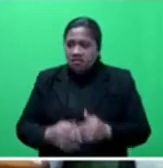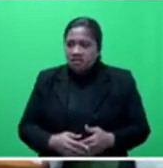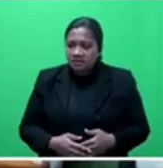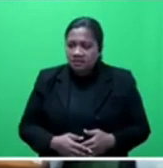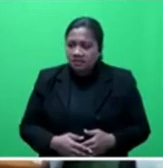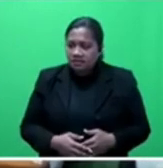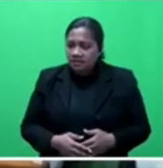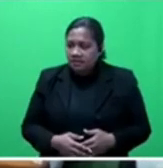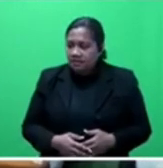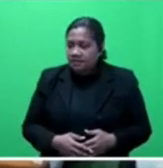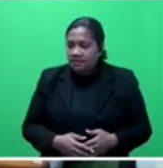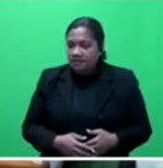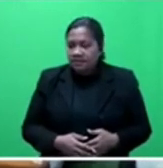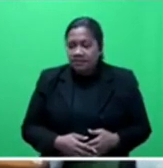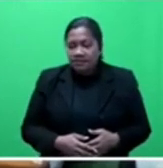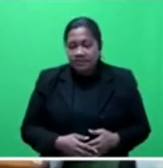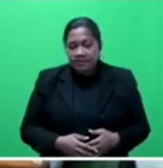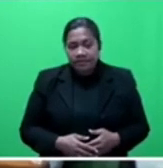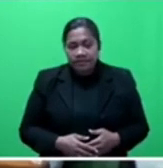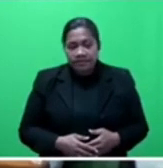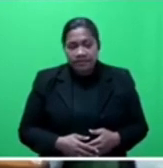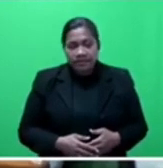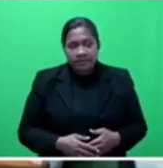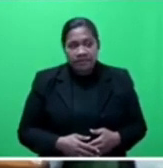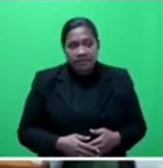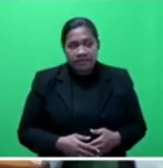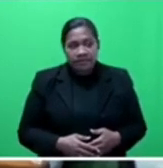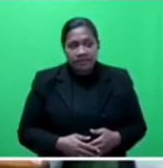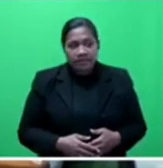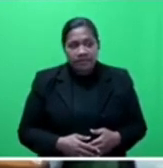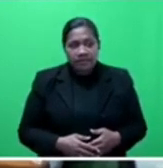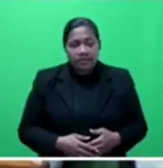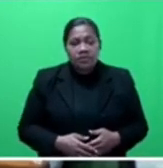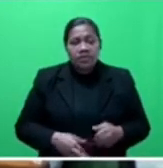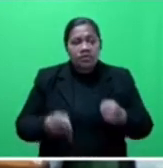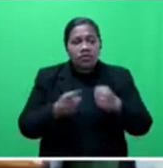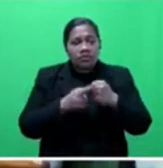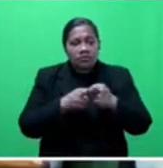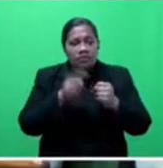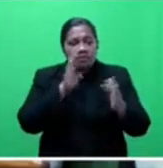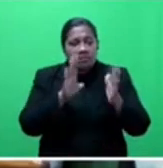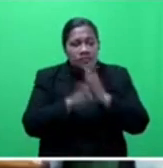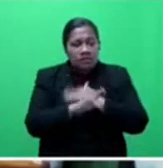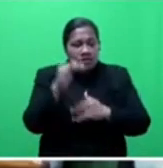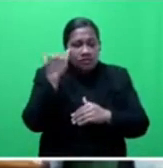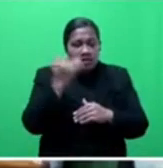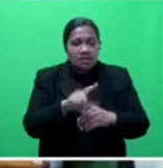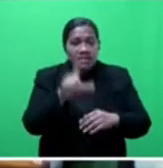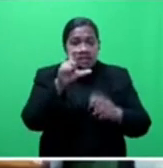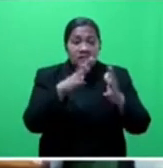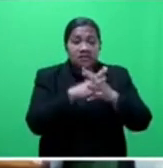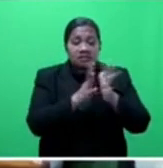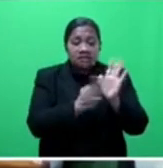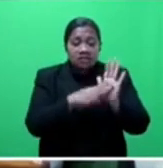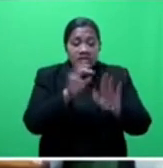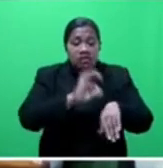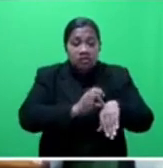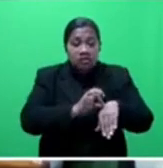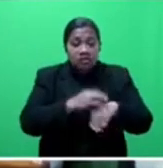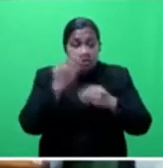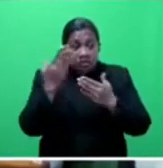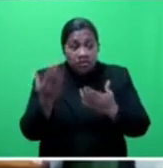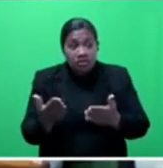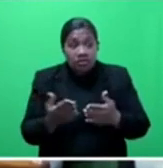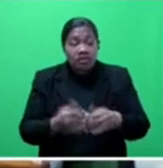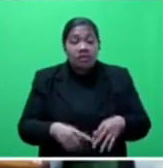closure by the Lami Health Department, or to repair a private room at the CWM hospital, which the Honourable Prime Minister